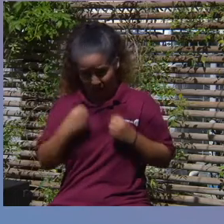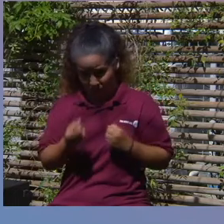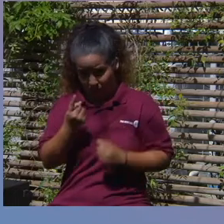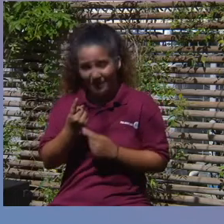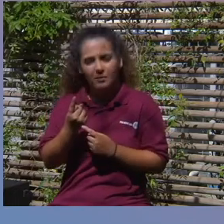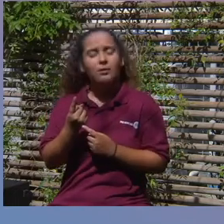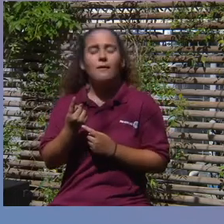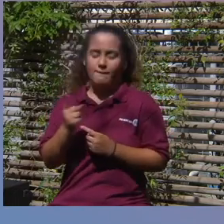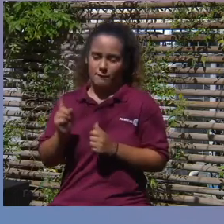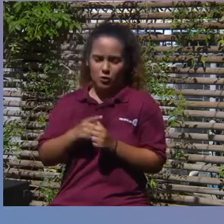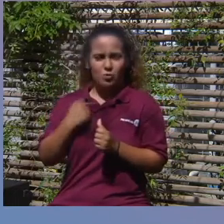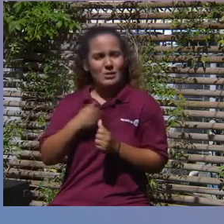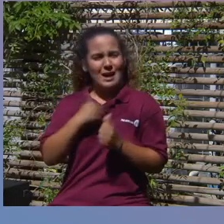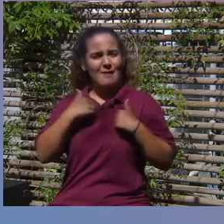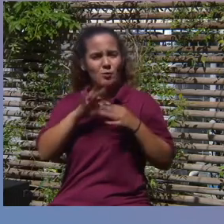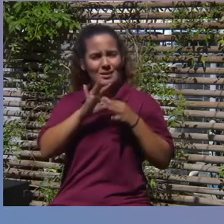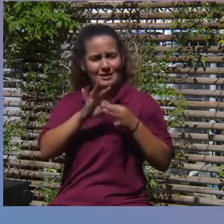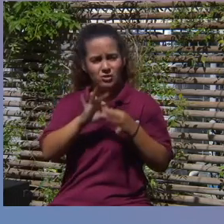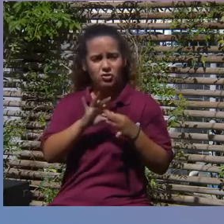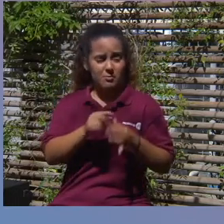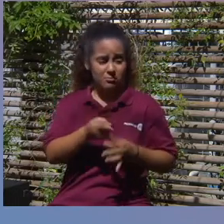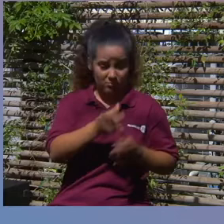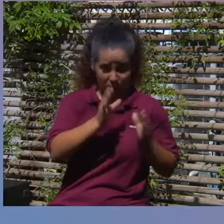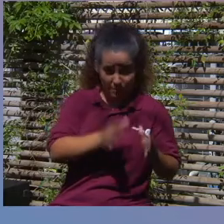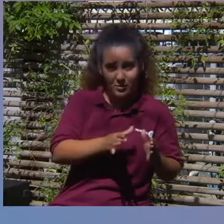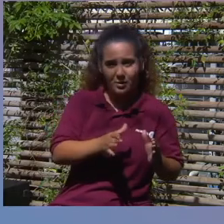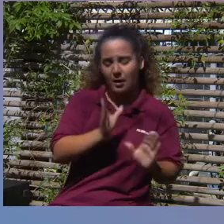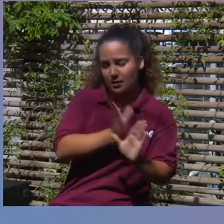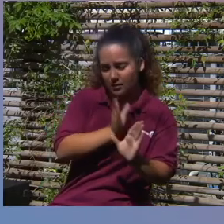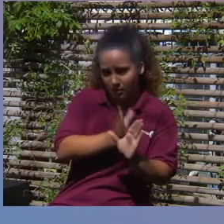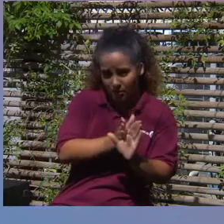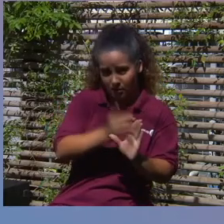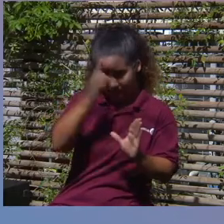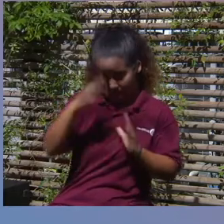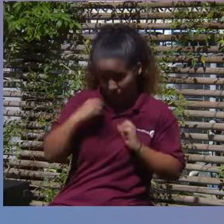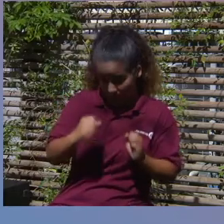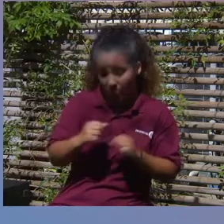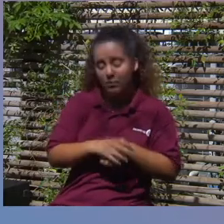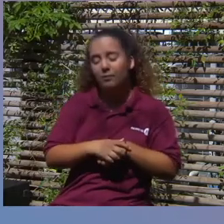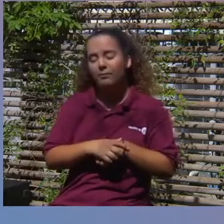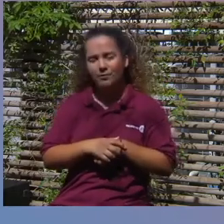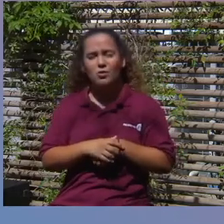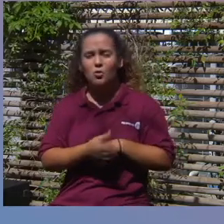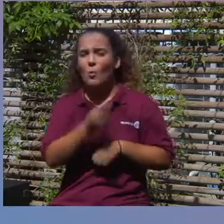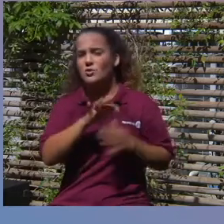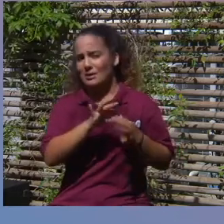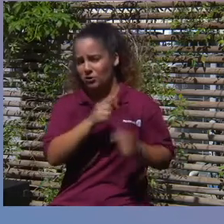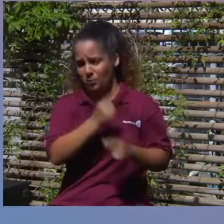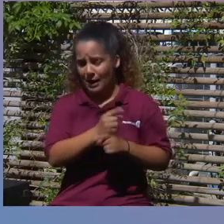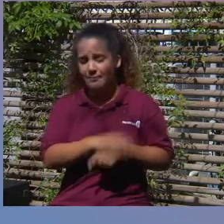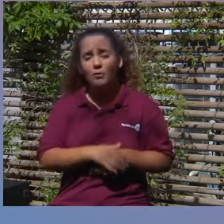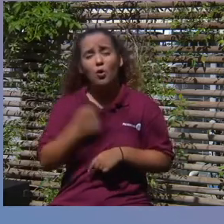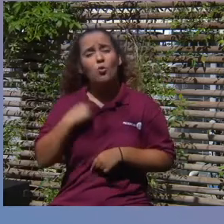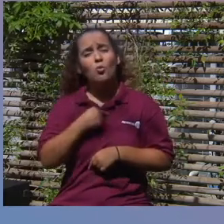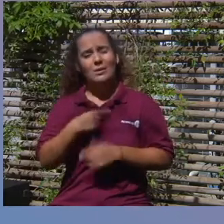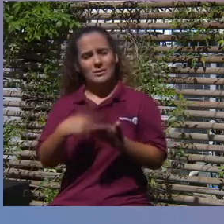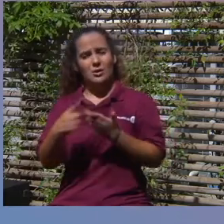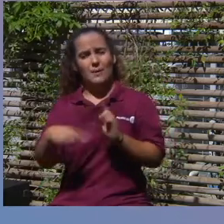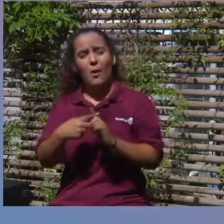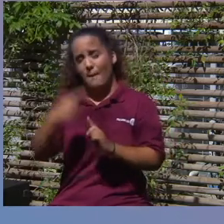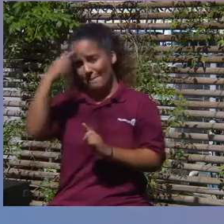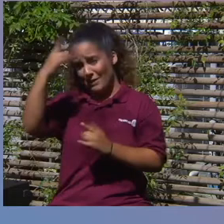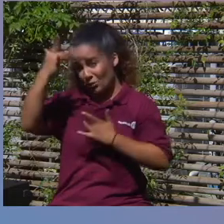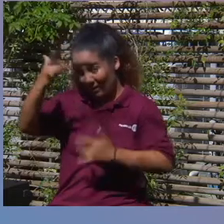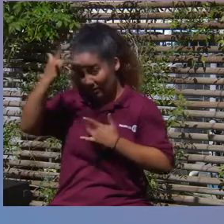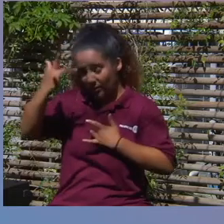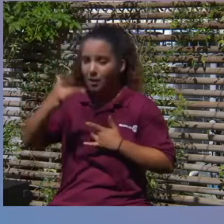this relationship that one person has to their psychological and mental well-being, right? So one is the relationship. When we talk about mental illness, which is